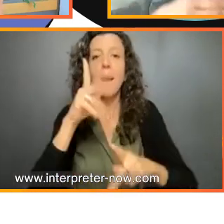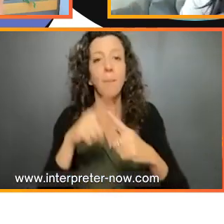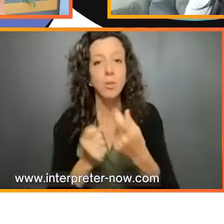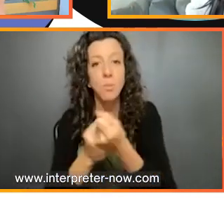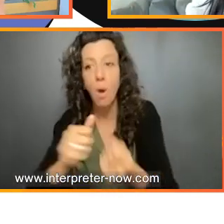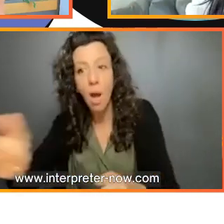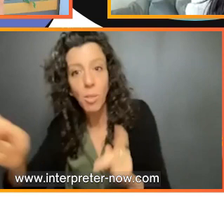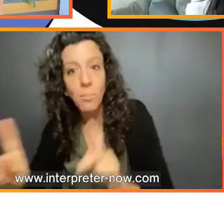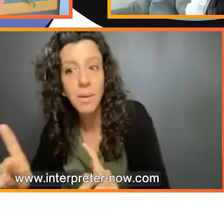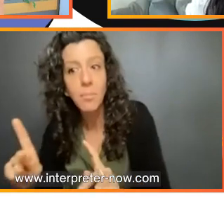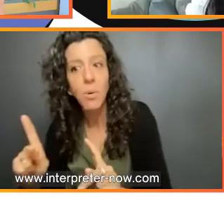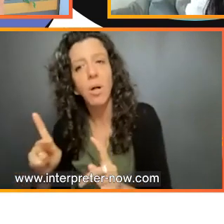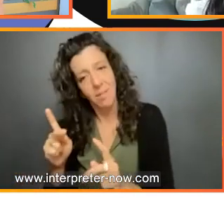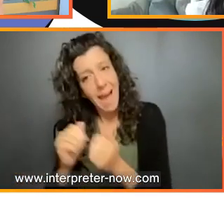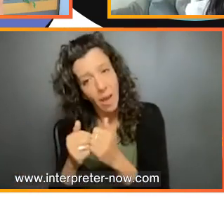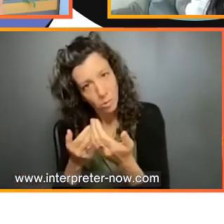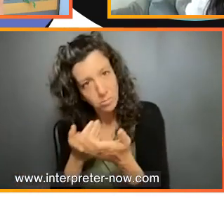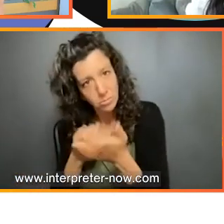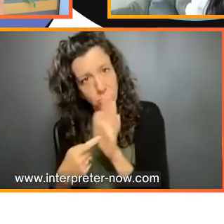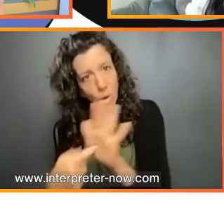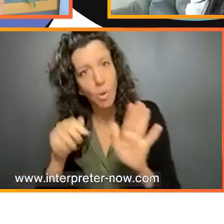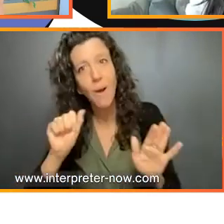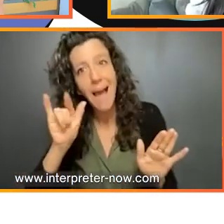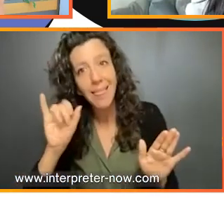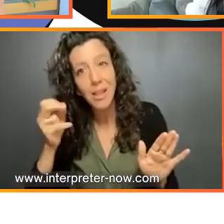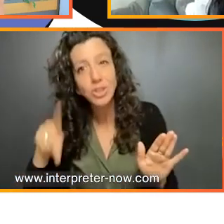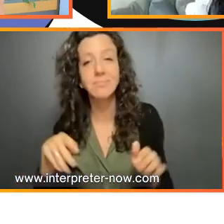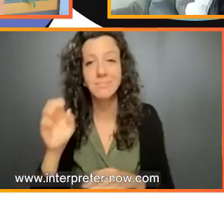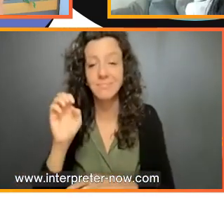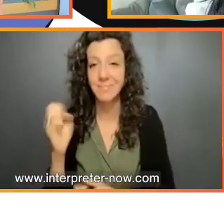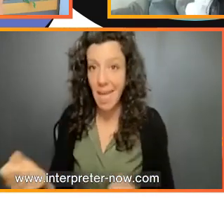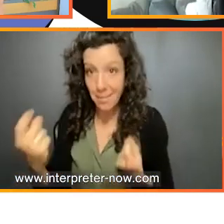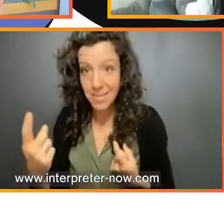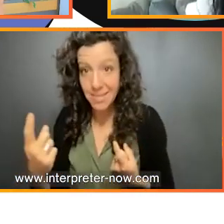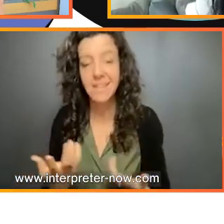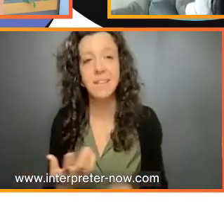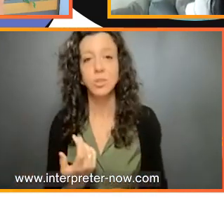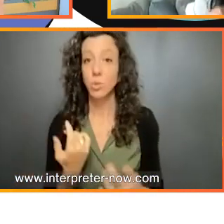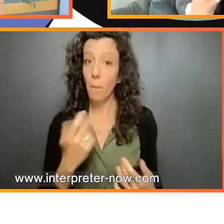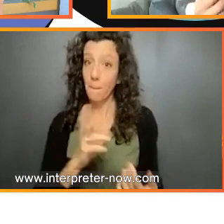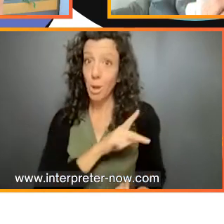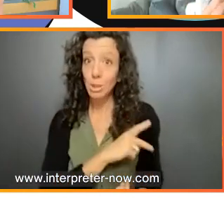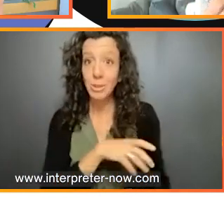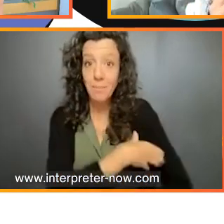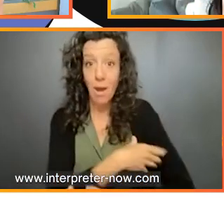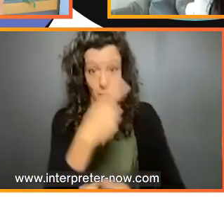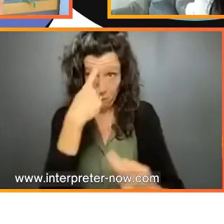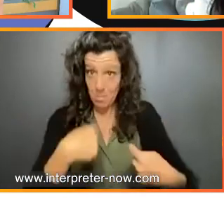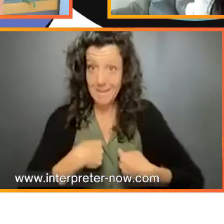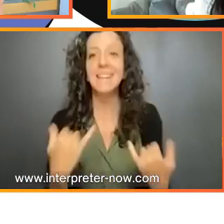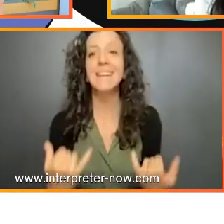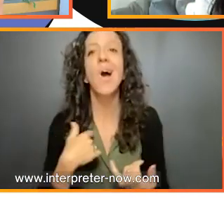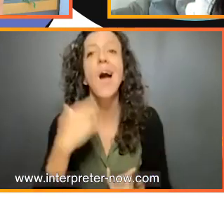to help others who are experiencing disrespect. It's about allyship. It's about empathy. And so personal power for